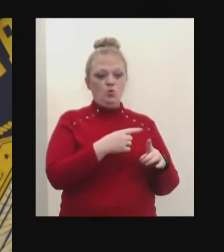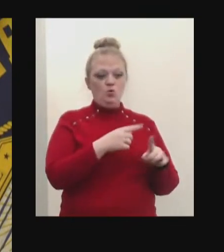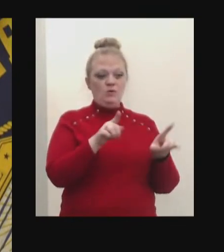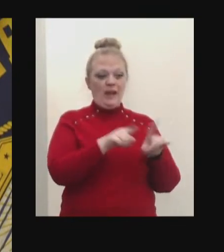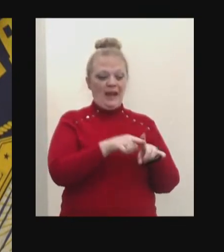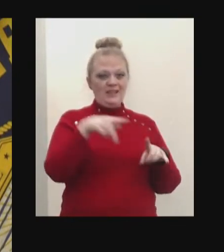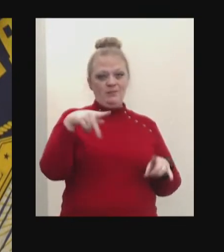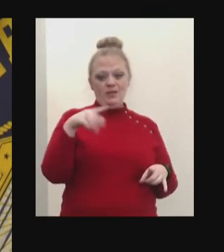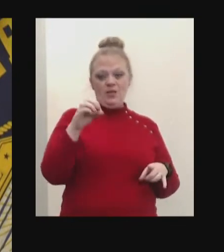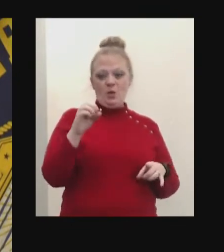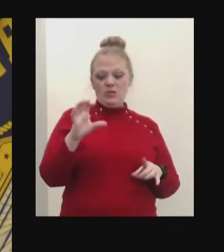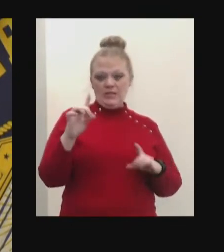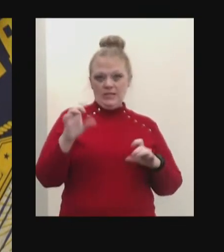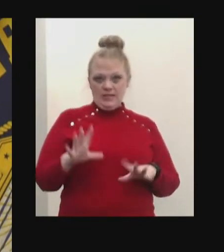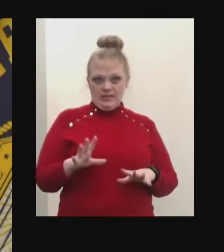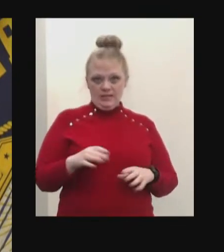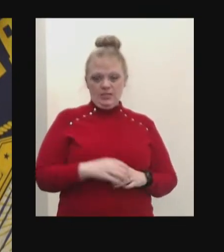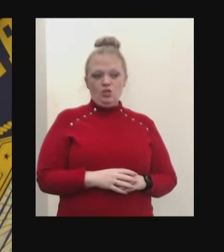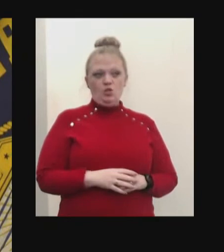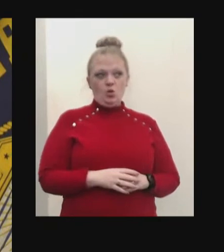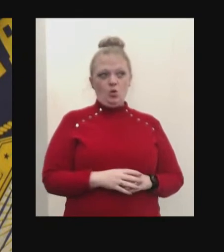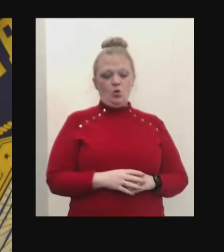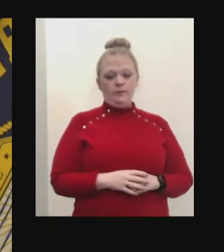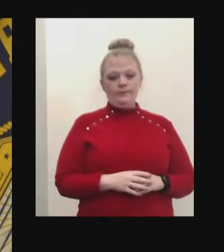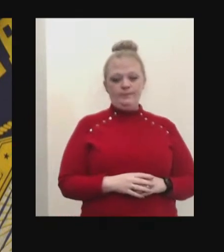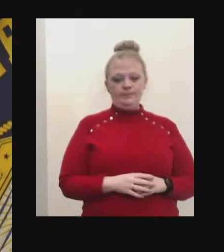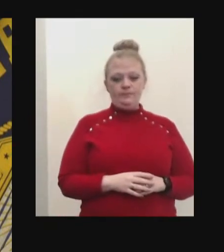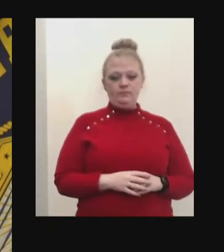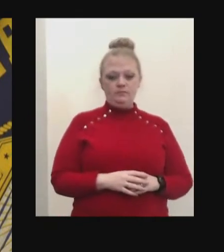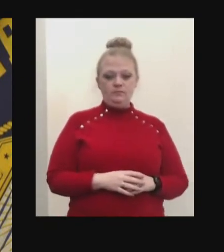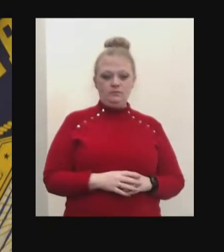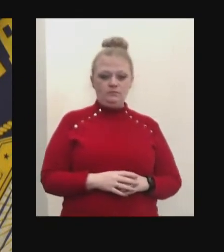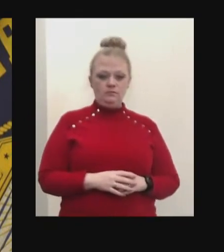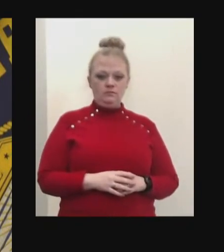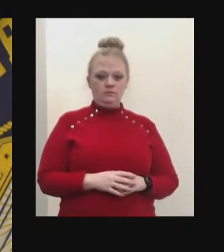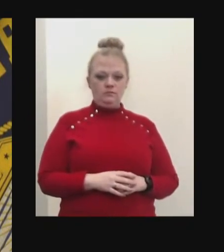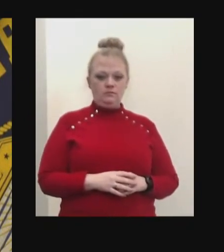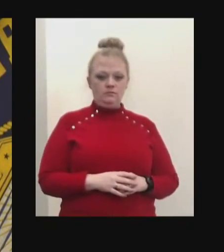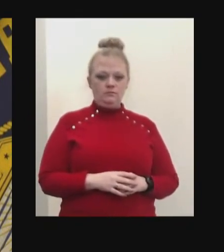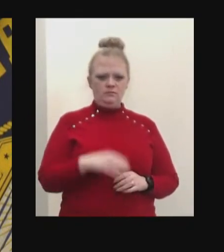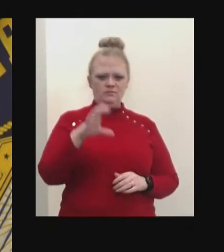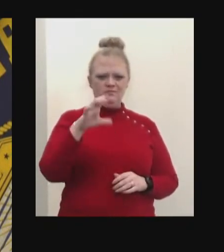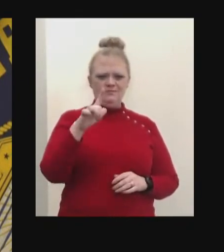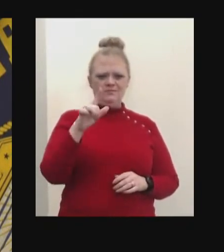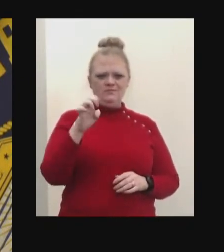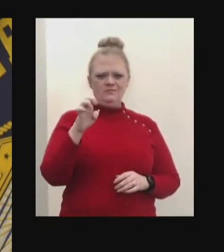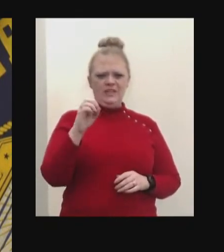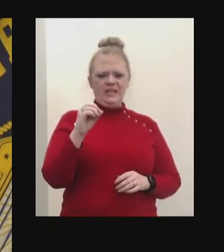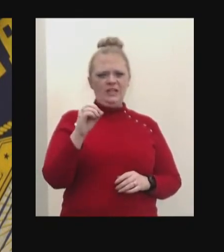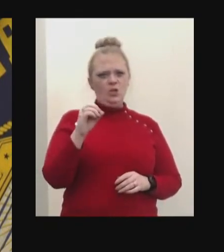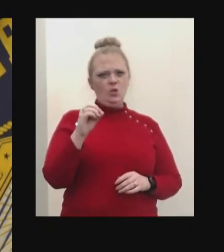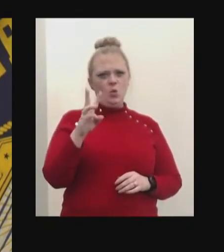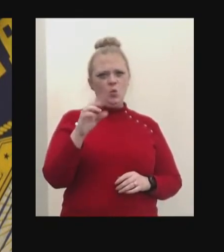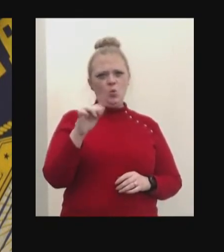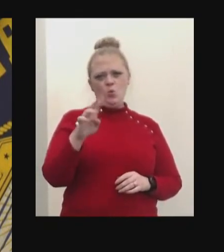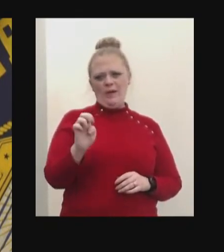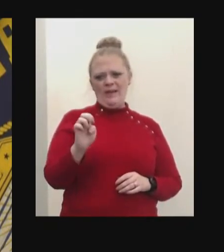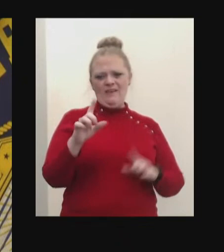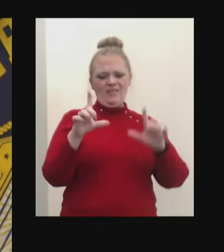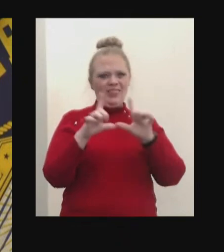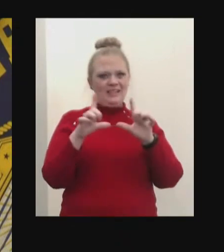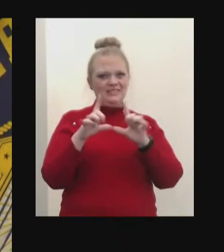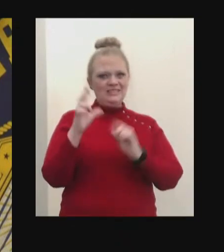so that is a test that is CLIA waived, as some type of CLIA licensed facility has to be able